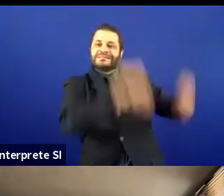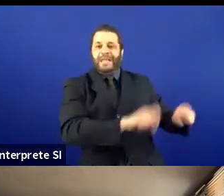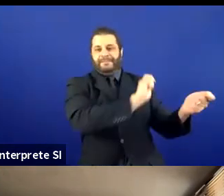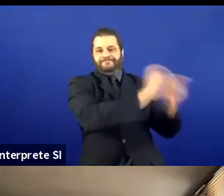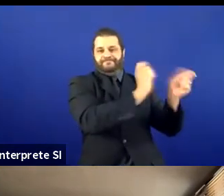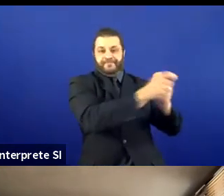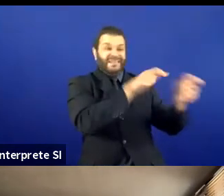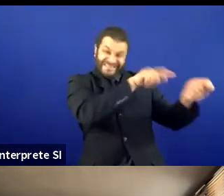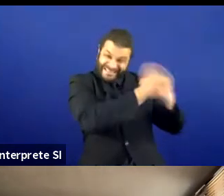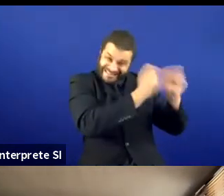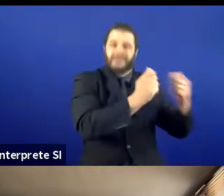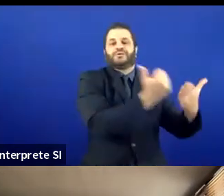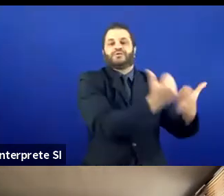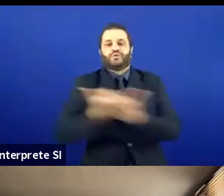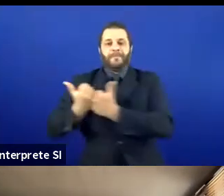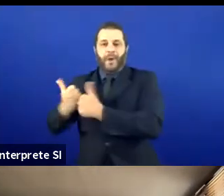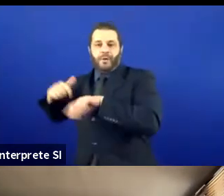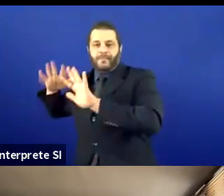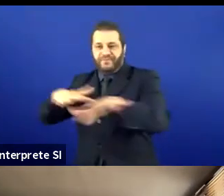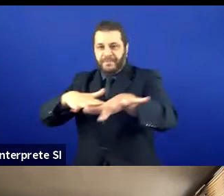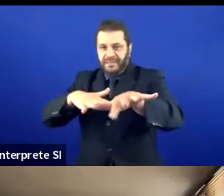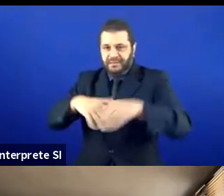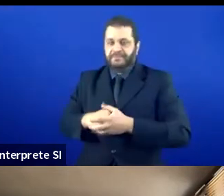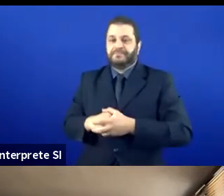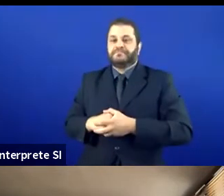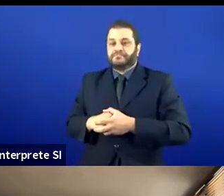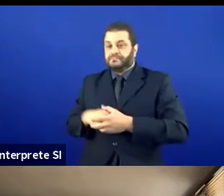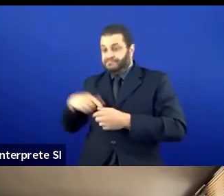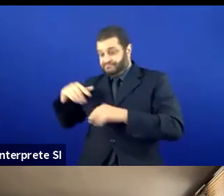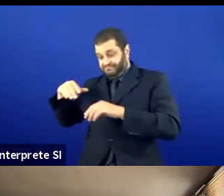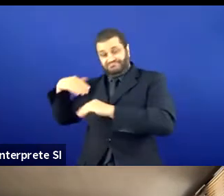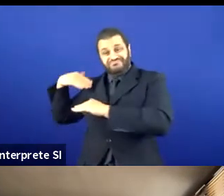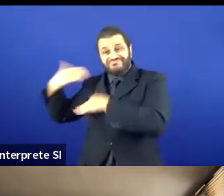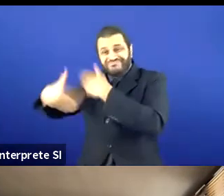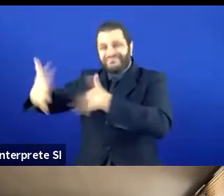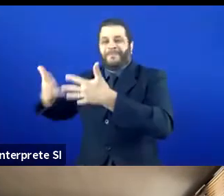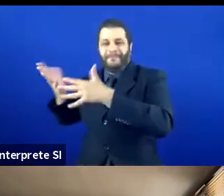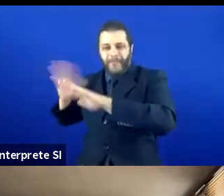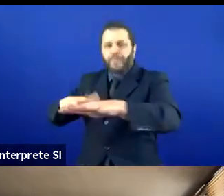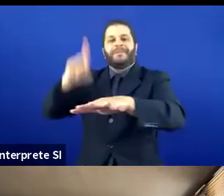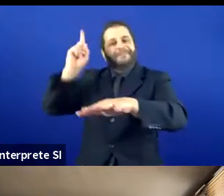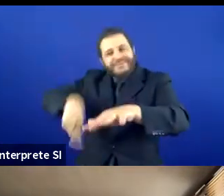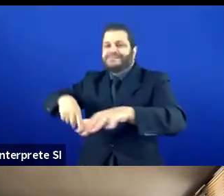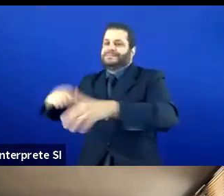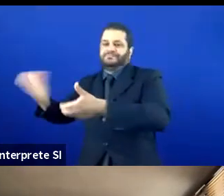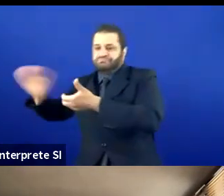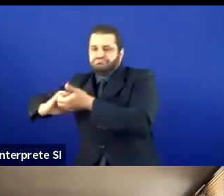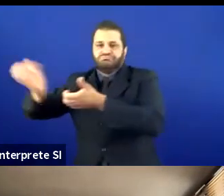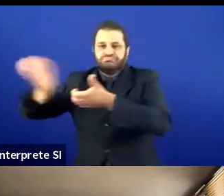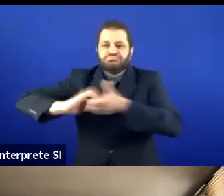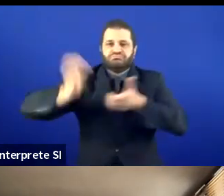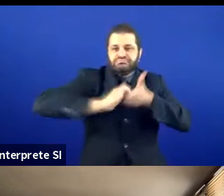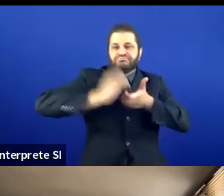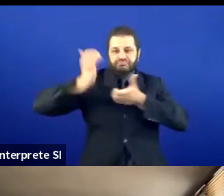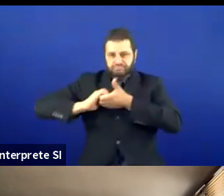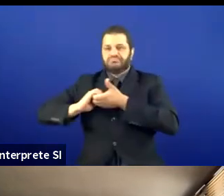of our movement and to be continuing this work. I'm now going to turn to Tasila.